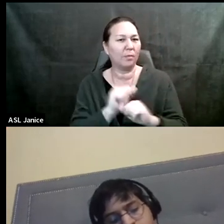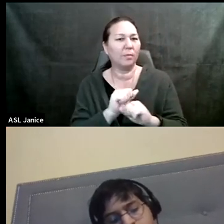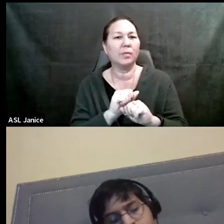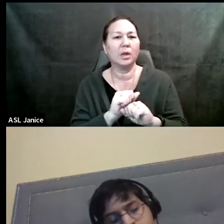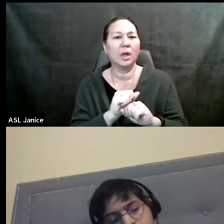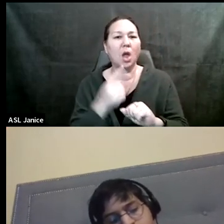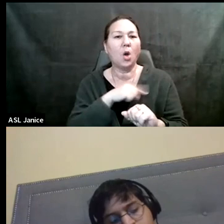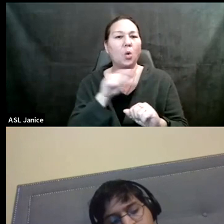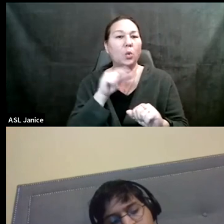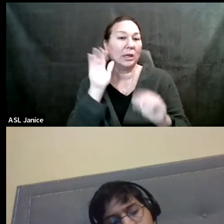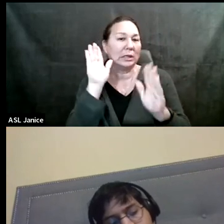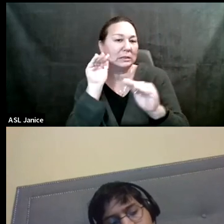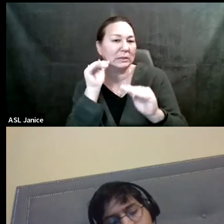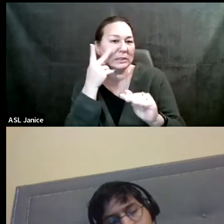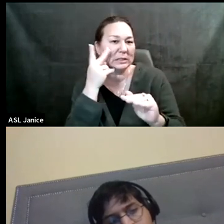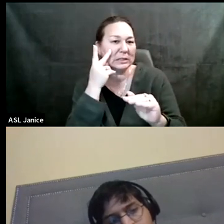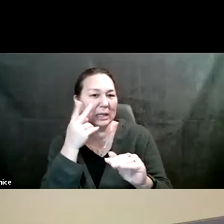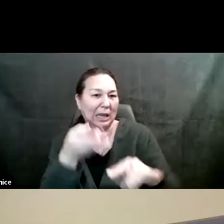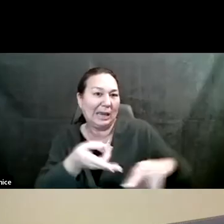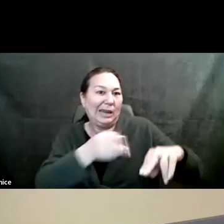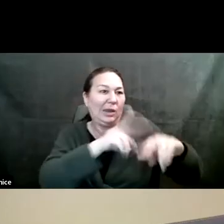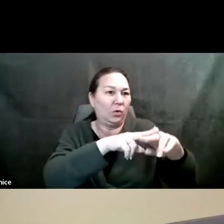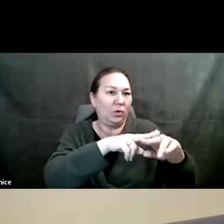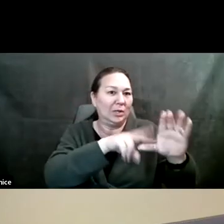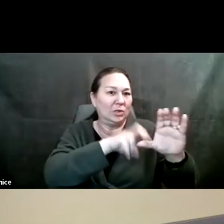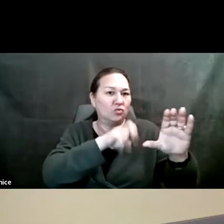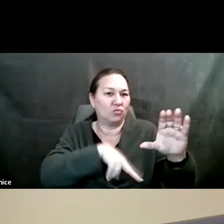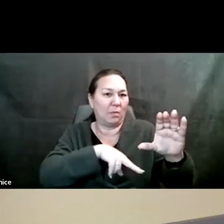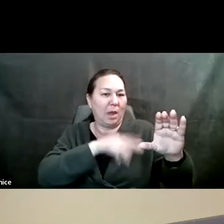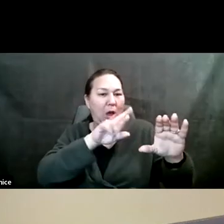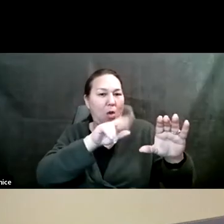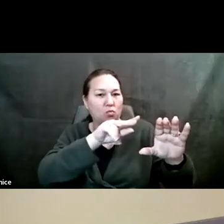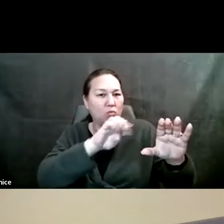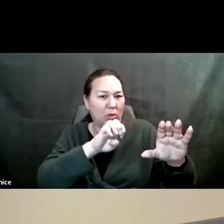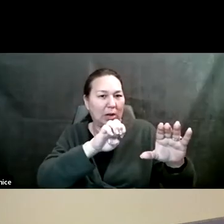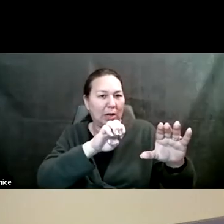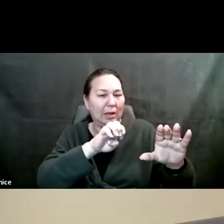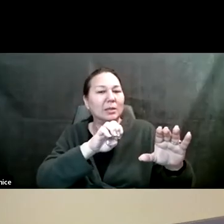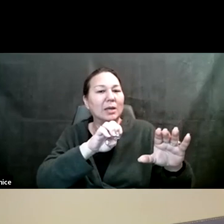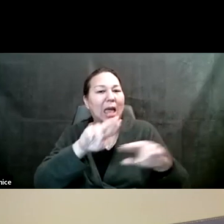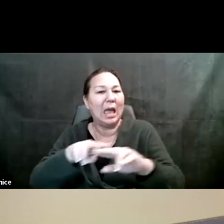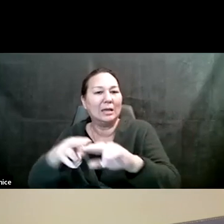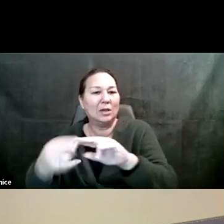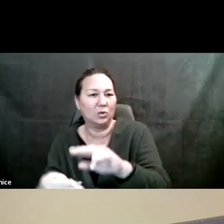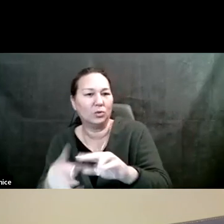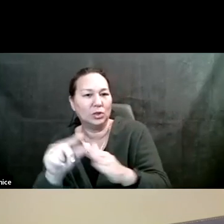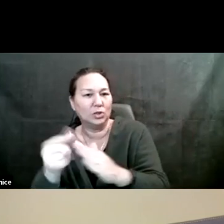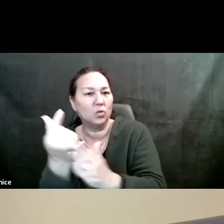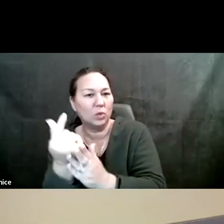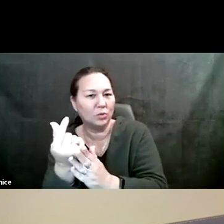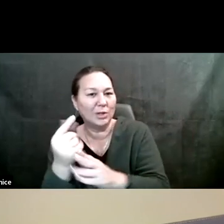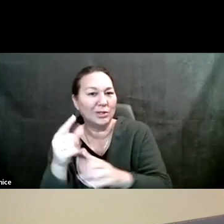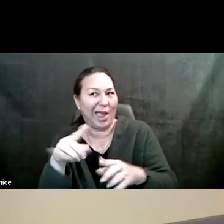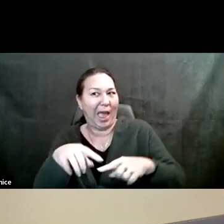in the graduation rate until systems are fully functioning and our re-engagement and support efforts have taken